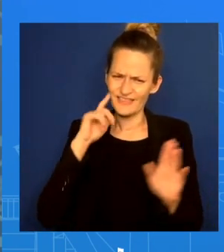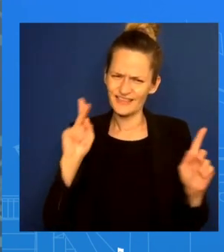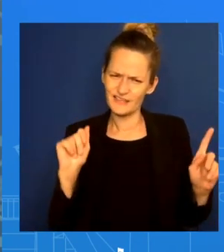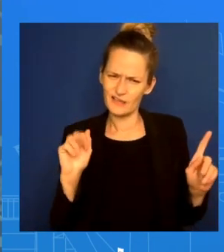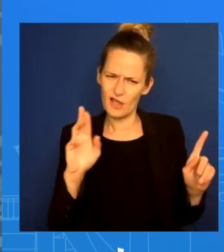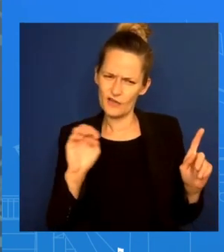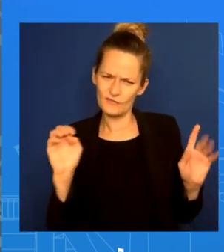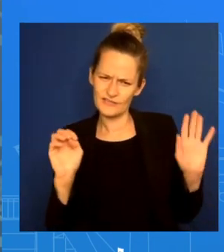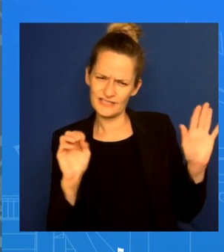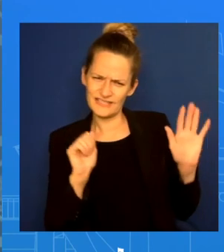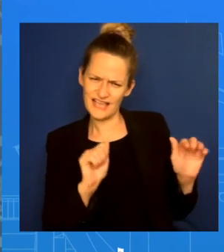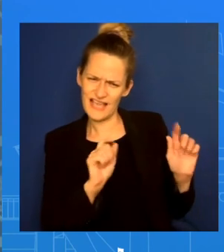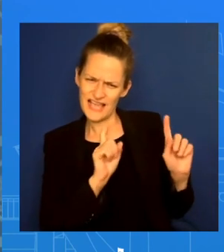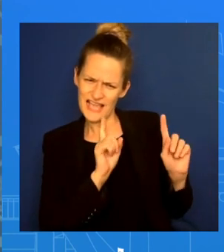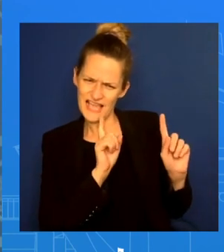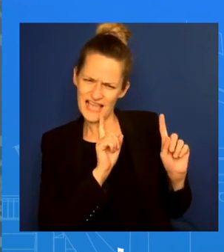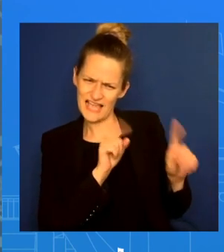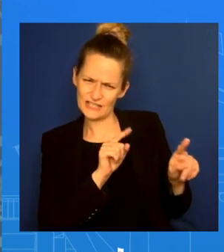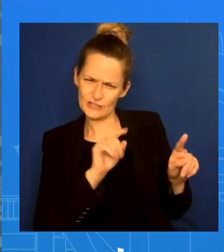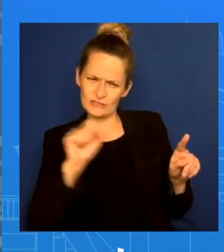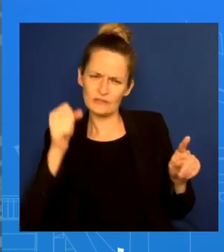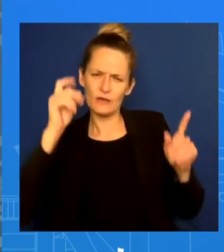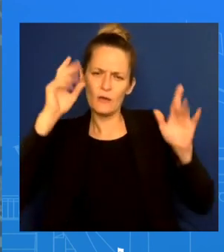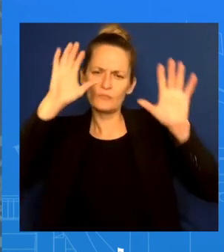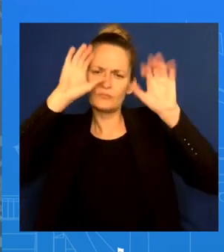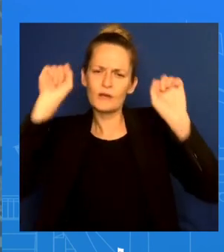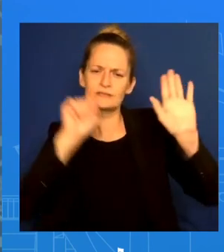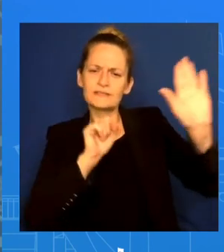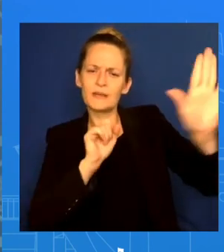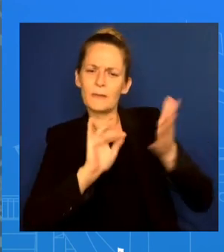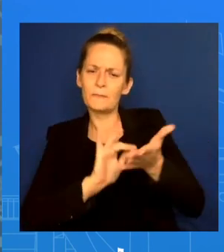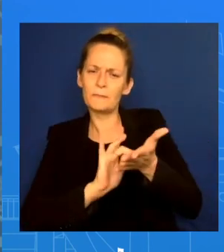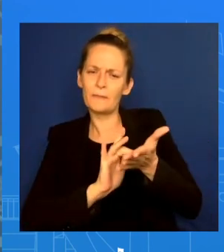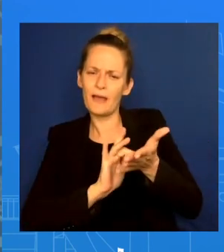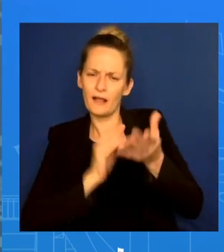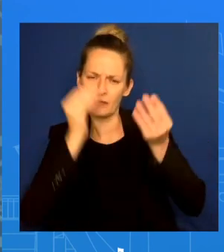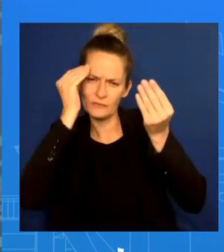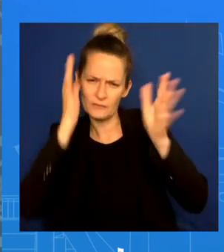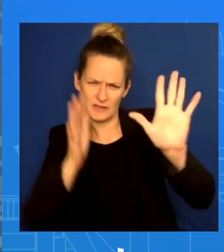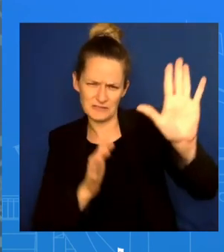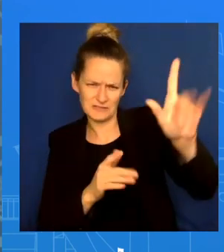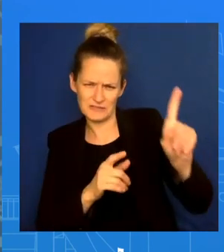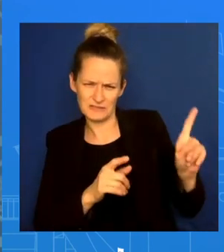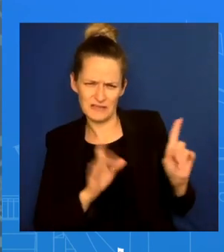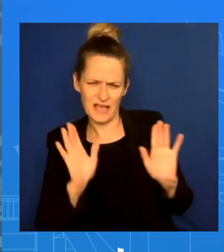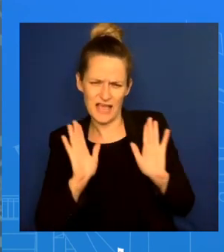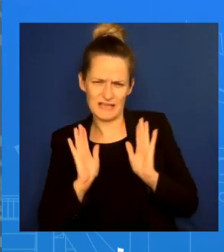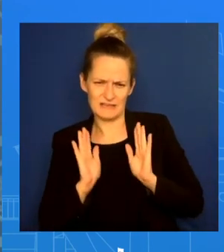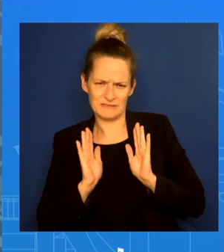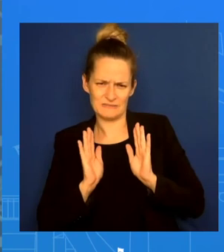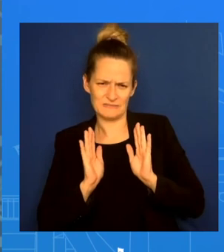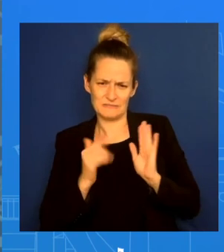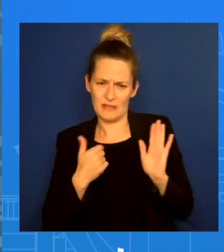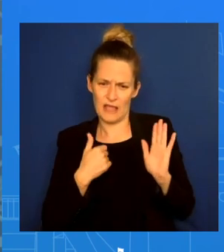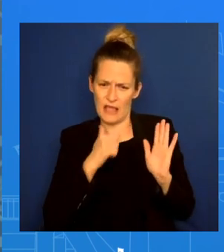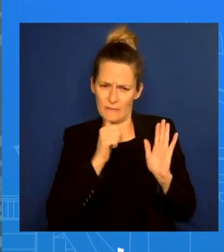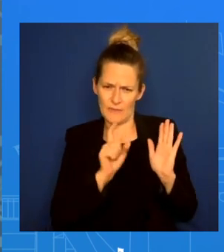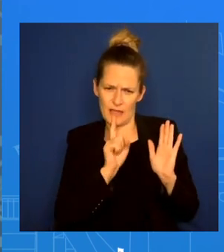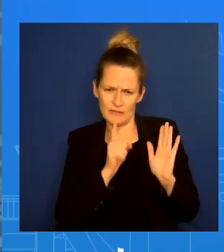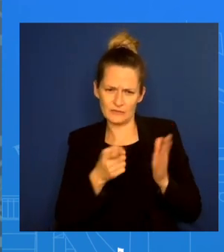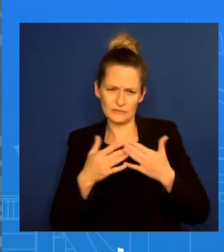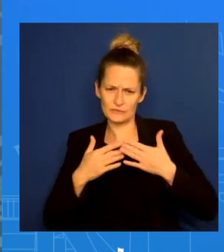scope. But I don't know where this idea is coming from. I don't know